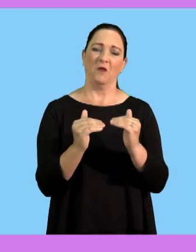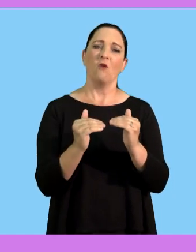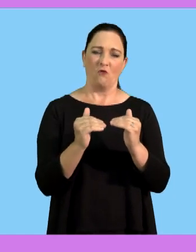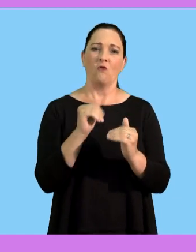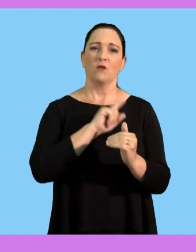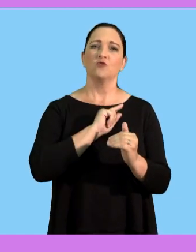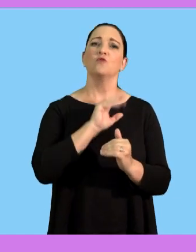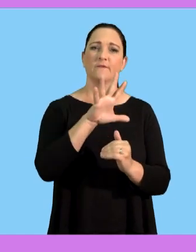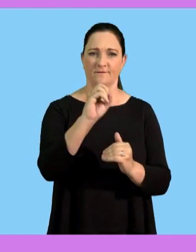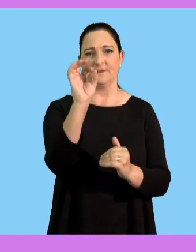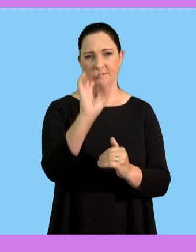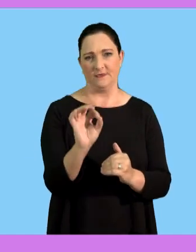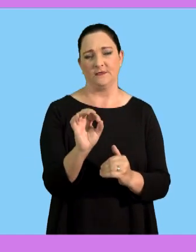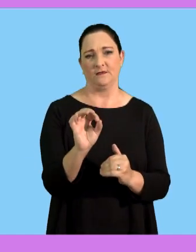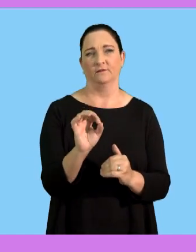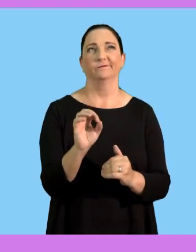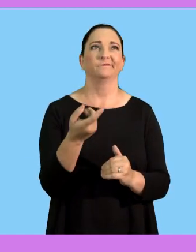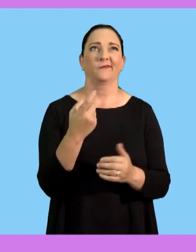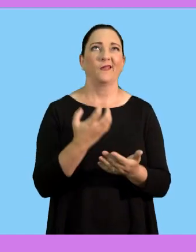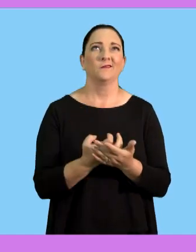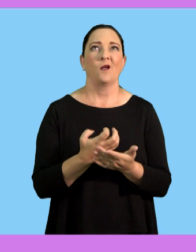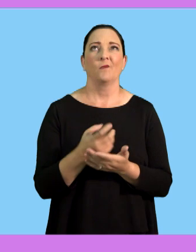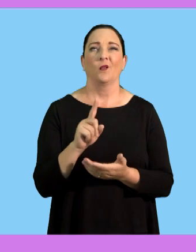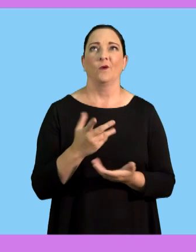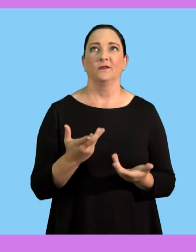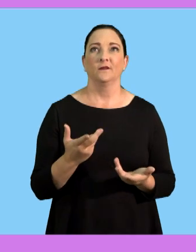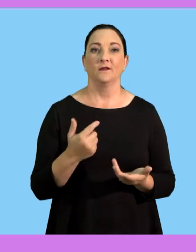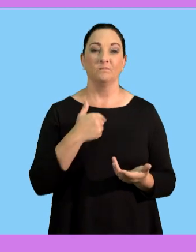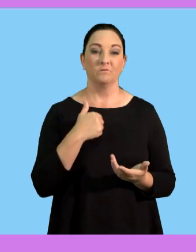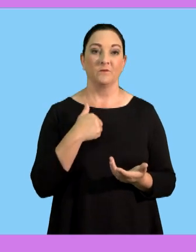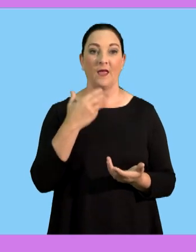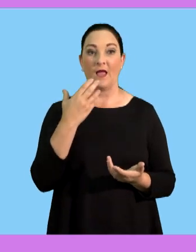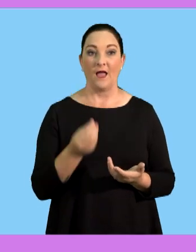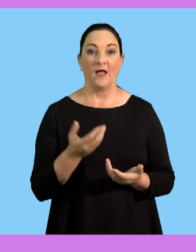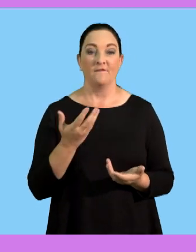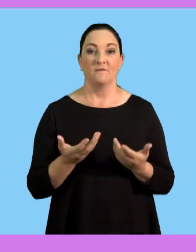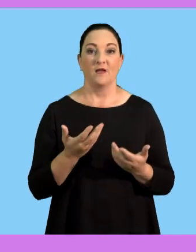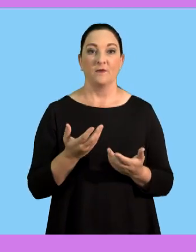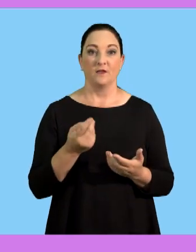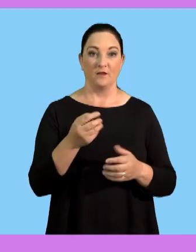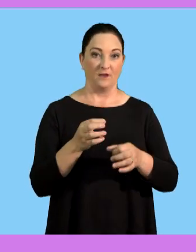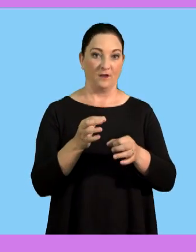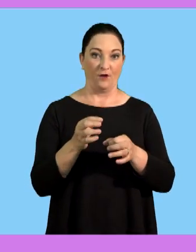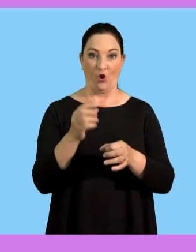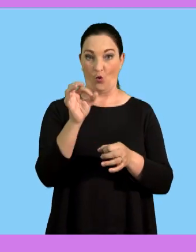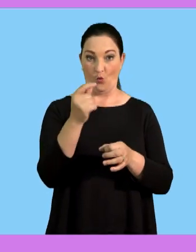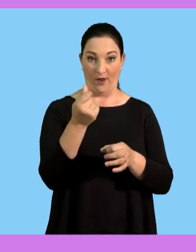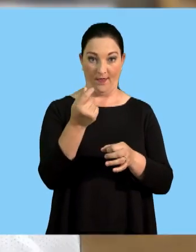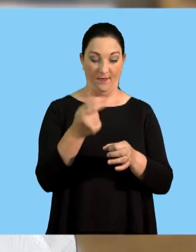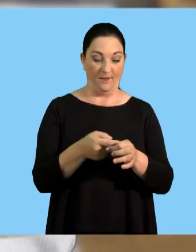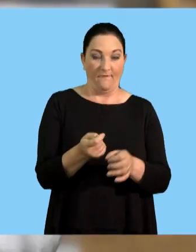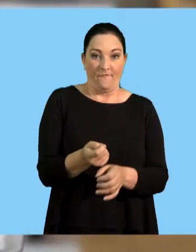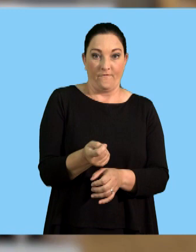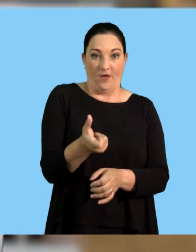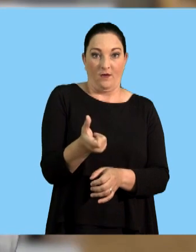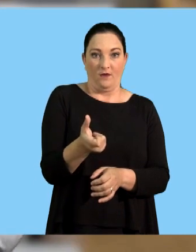50%. And I want you to think of an example. Let's say, if I have a coin, right? When I flip that coin,